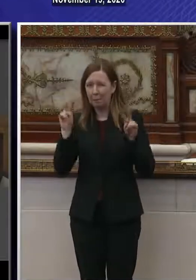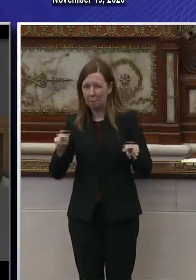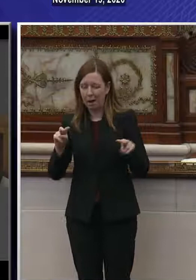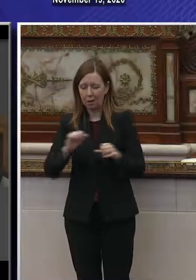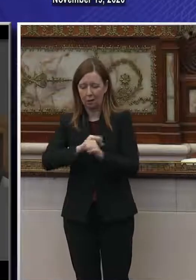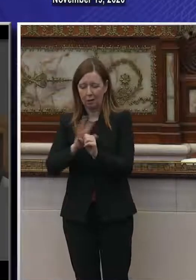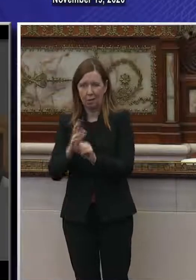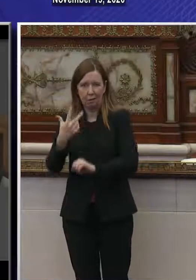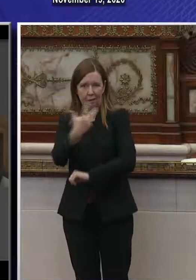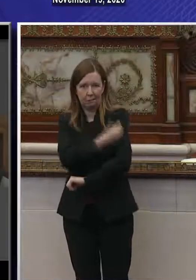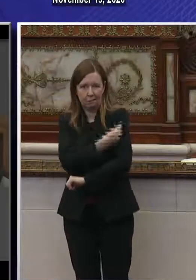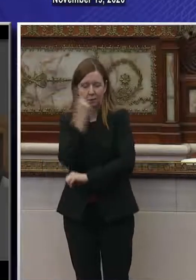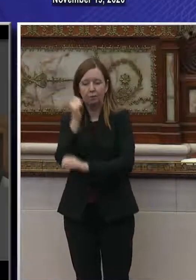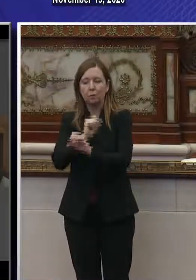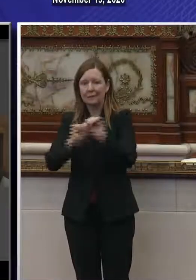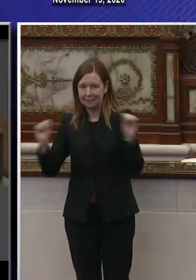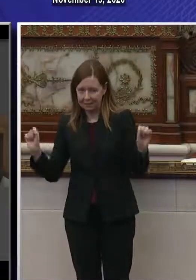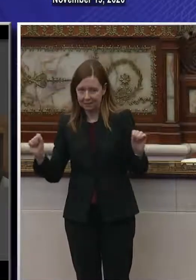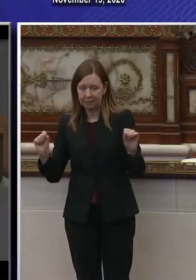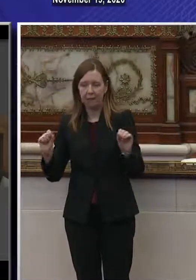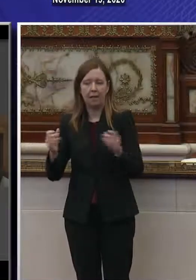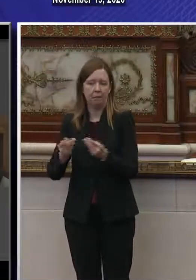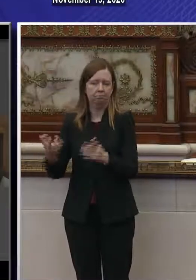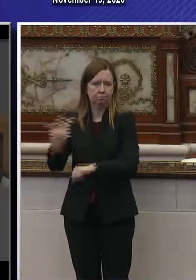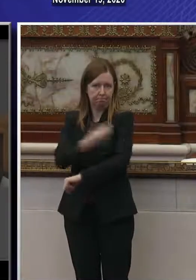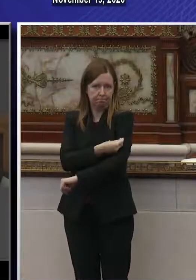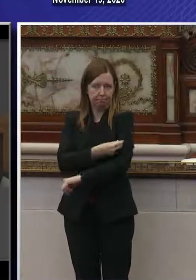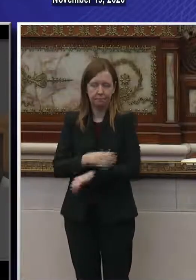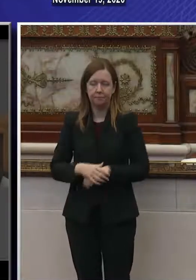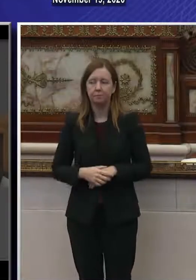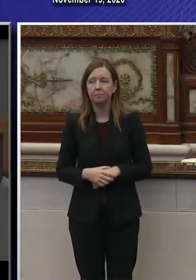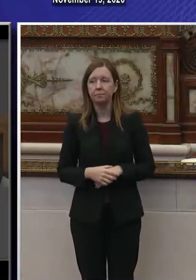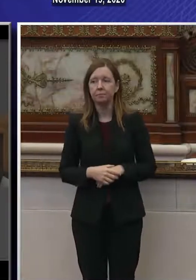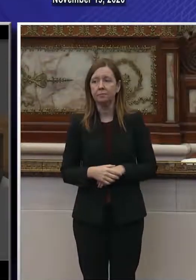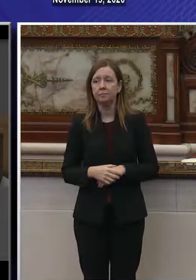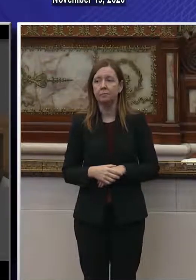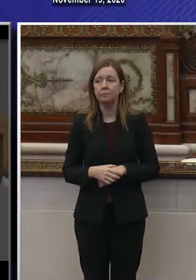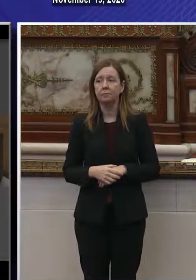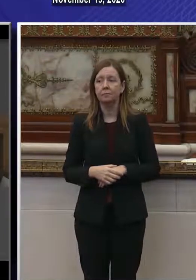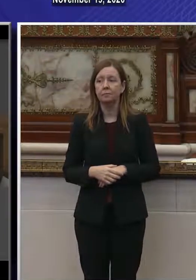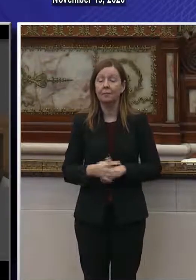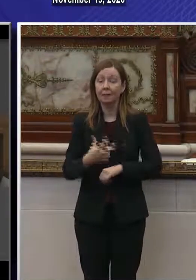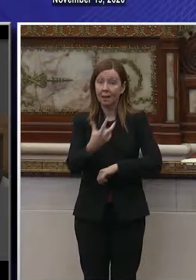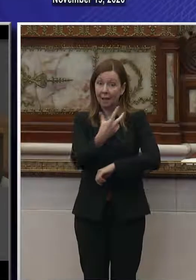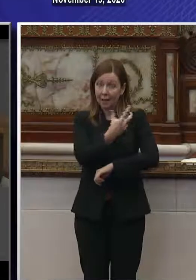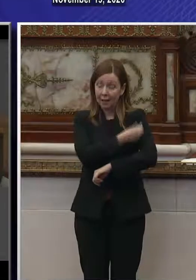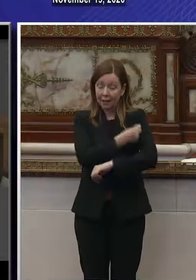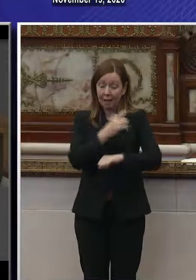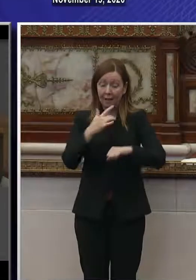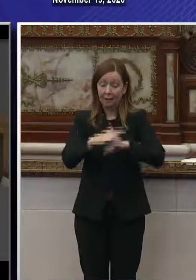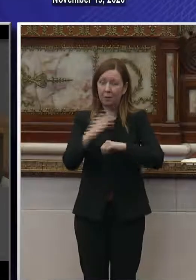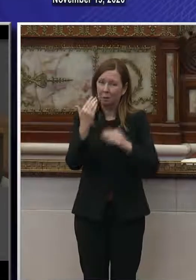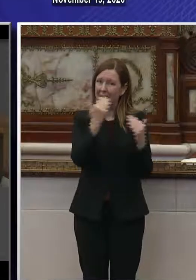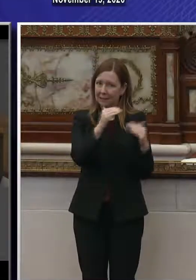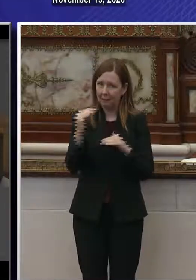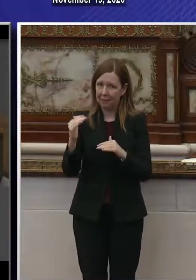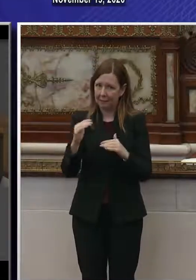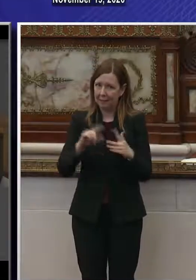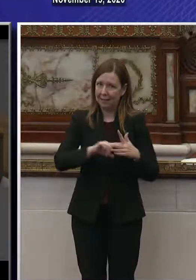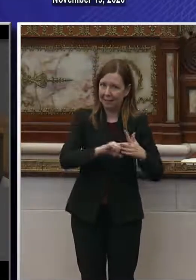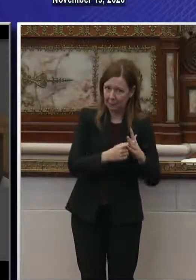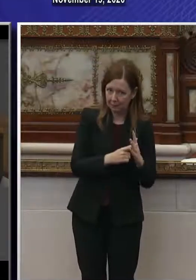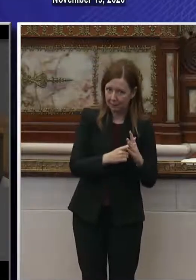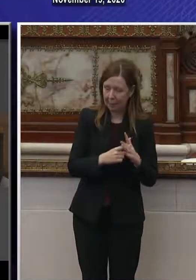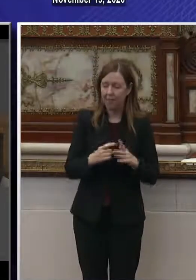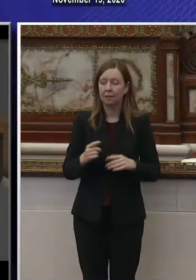COVID-19 vaccinations for safety and uptake. Given that vaccine availability is likely to be limited initially,